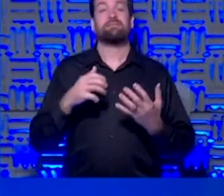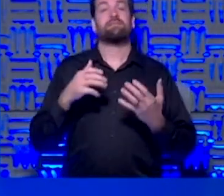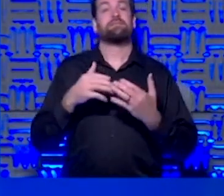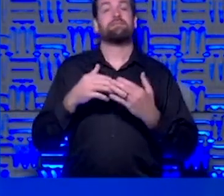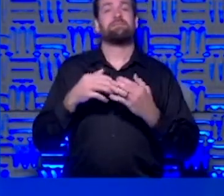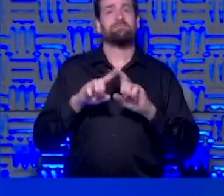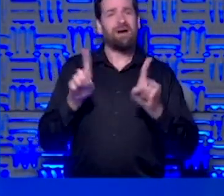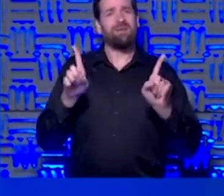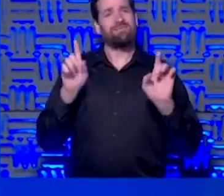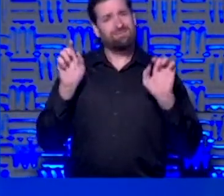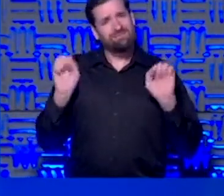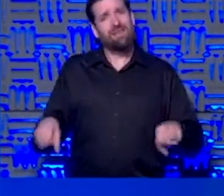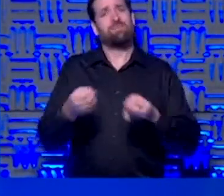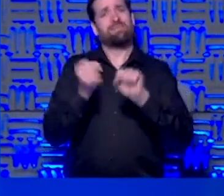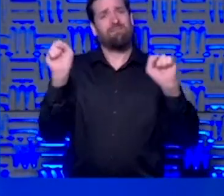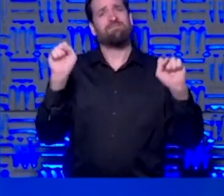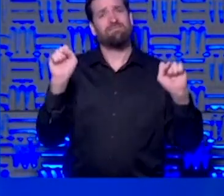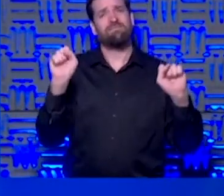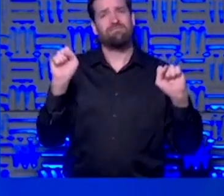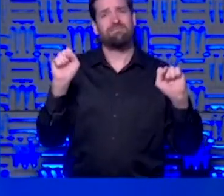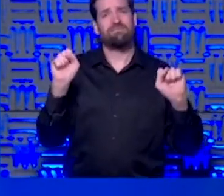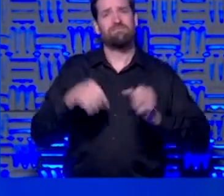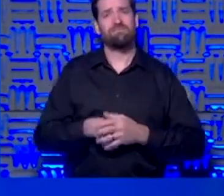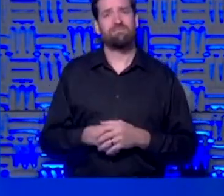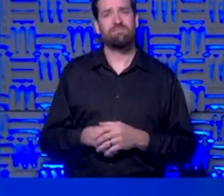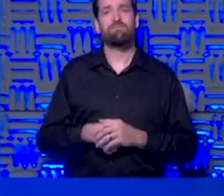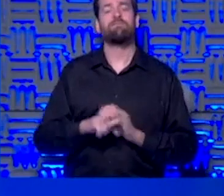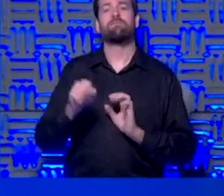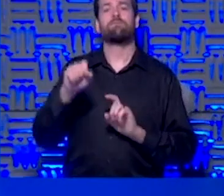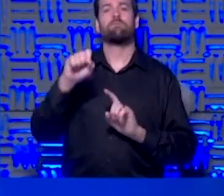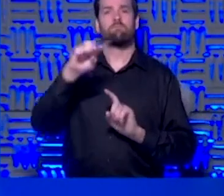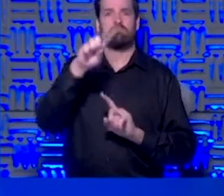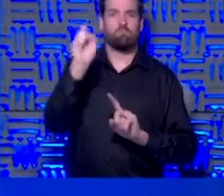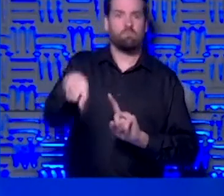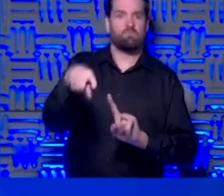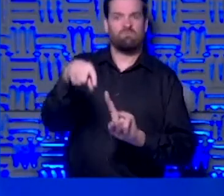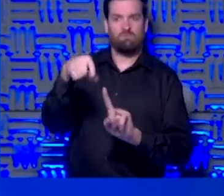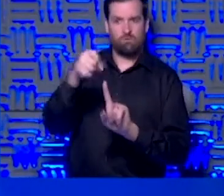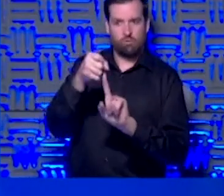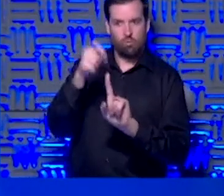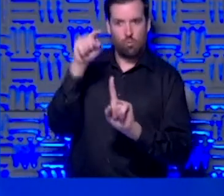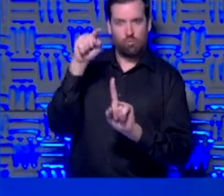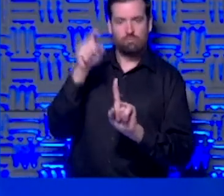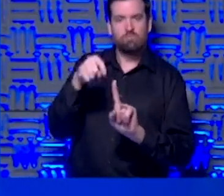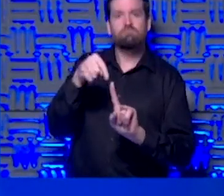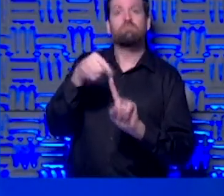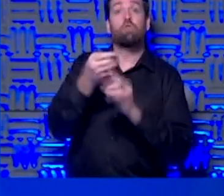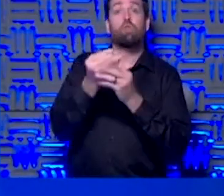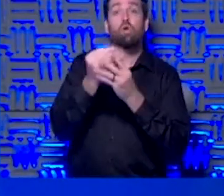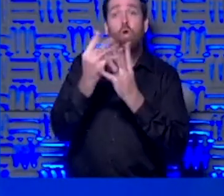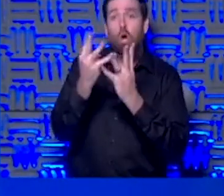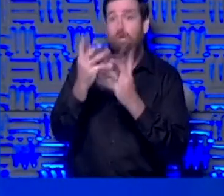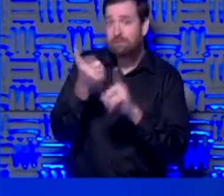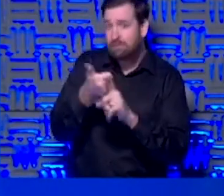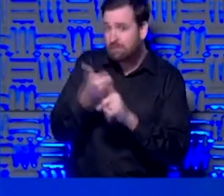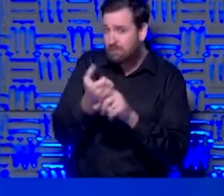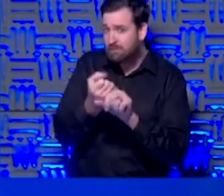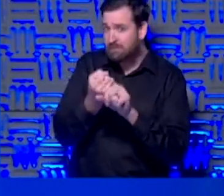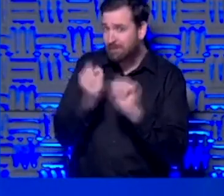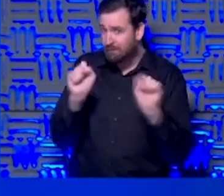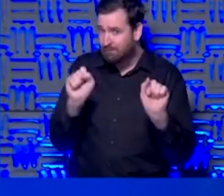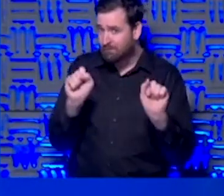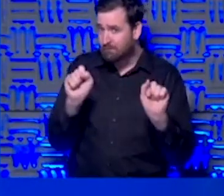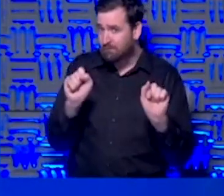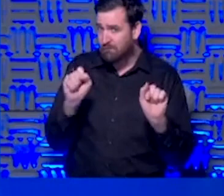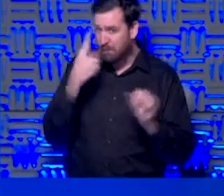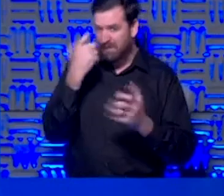you can be safe, because I think the question for parents is, are the cards themselves safe because your hands have been on them? Yeah. I think the answer to